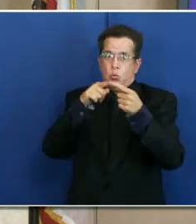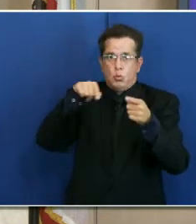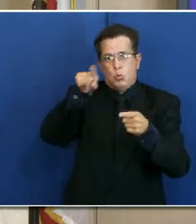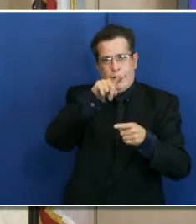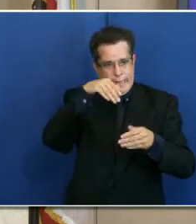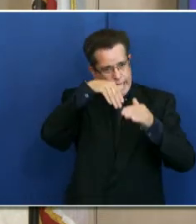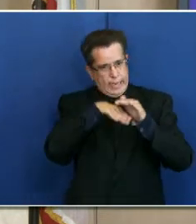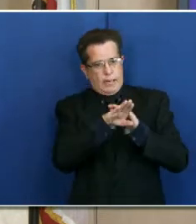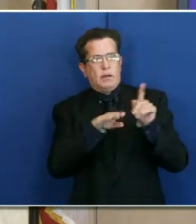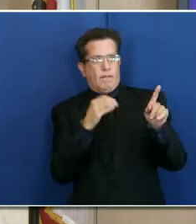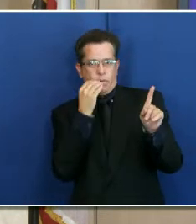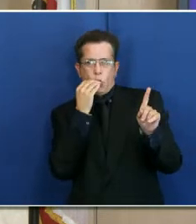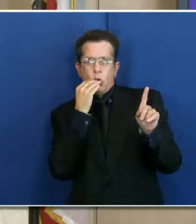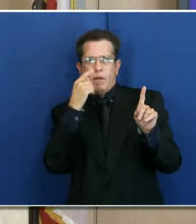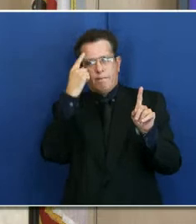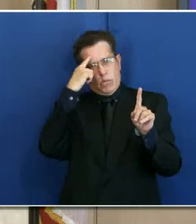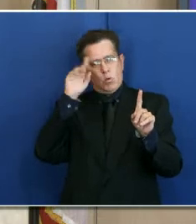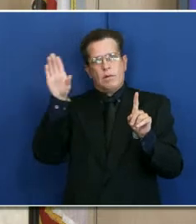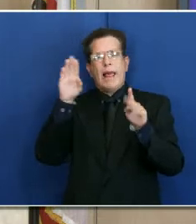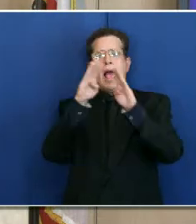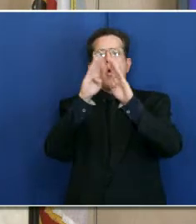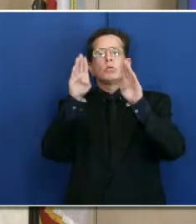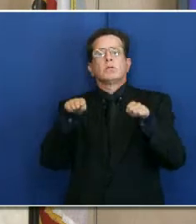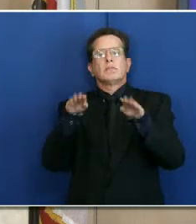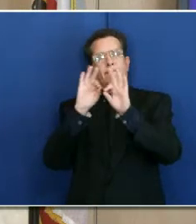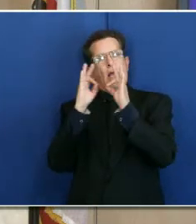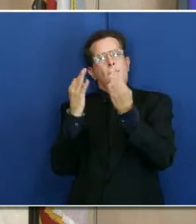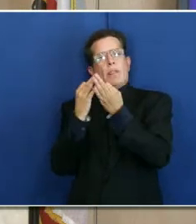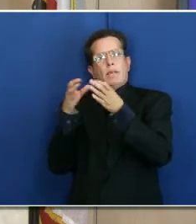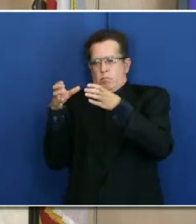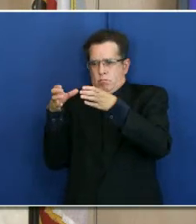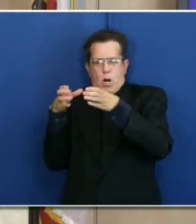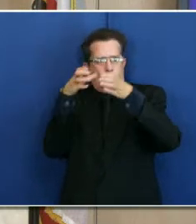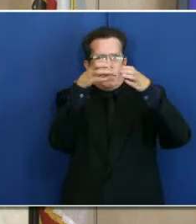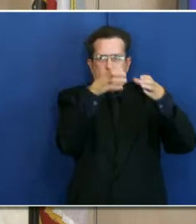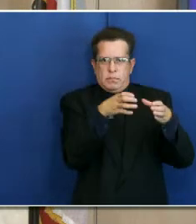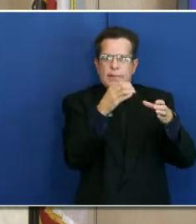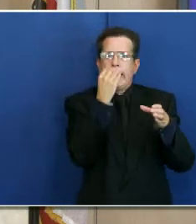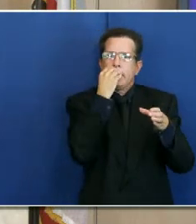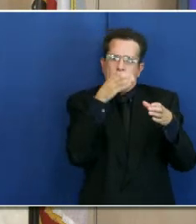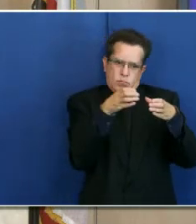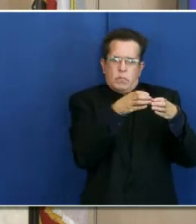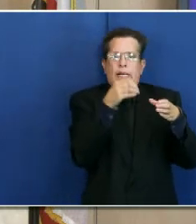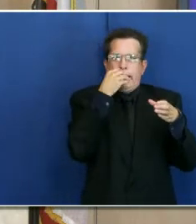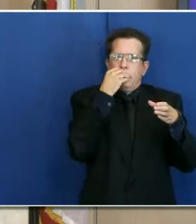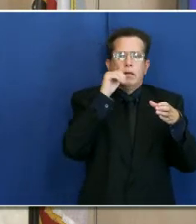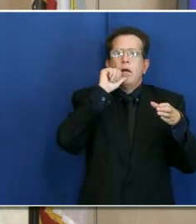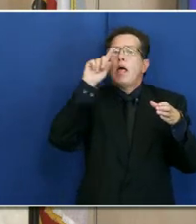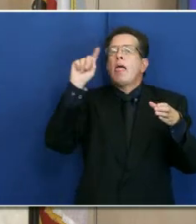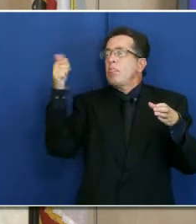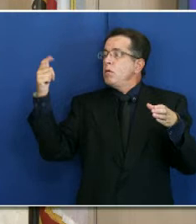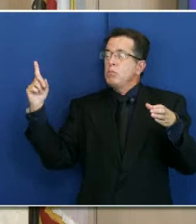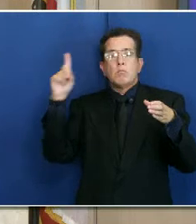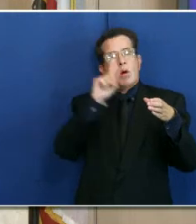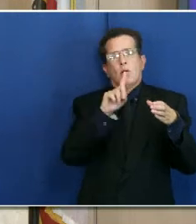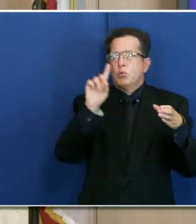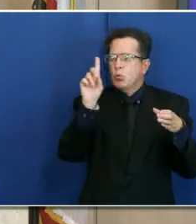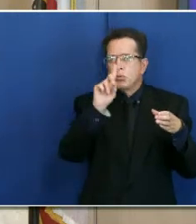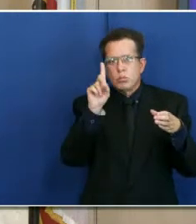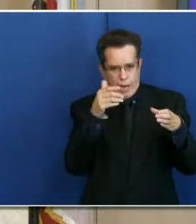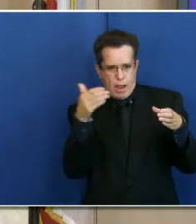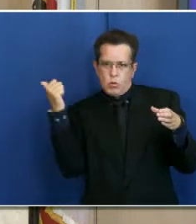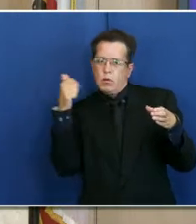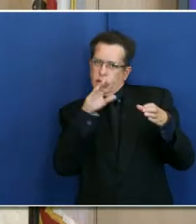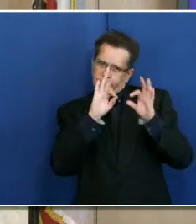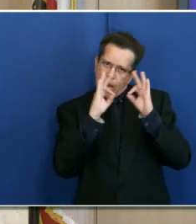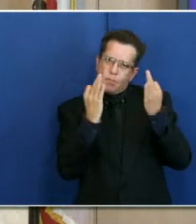indoor dining be prioritized for households. Individuals who live together can sit together. There's certainly no danger to individuals who